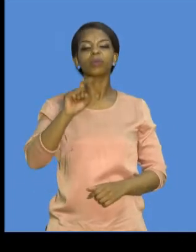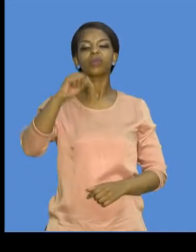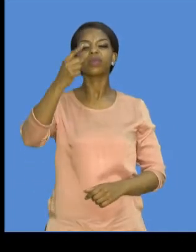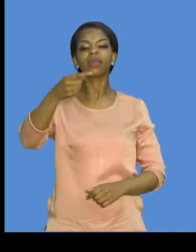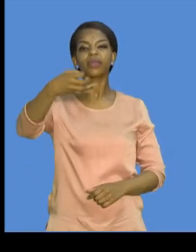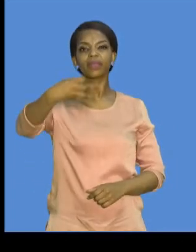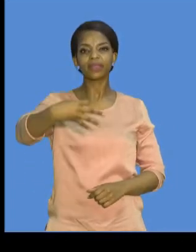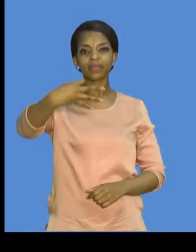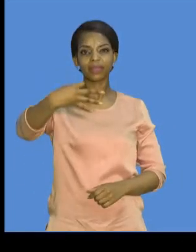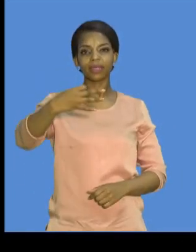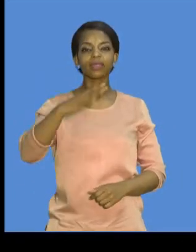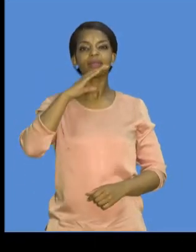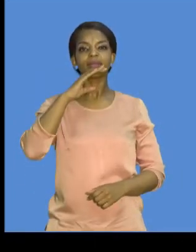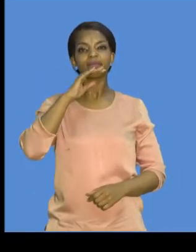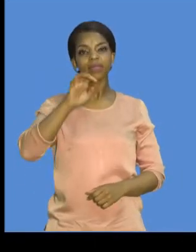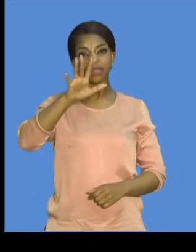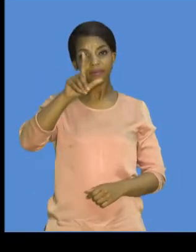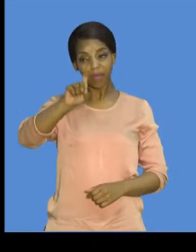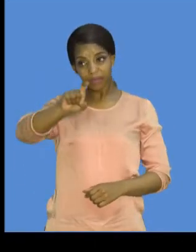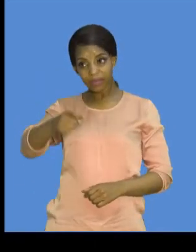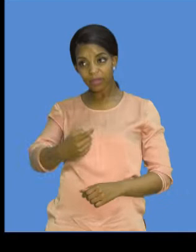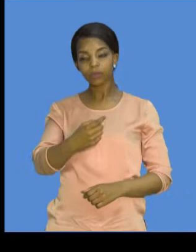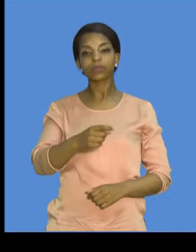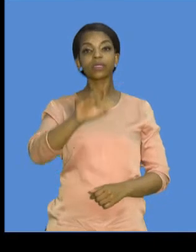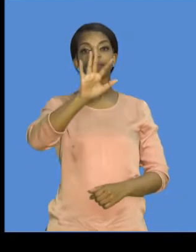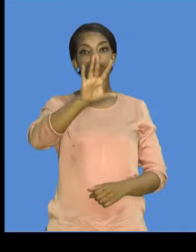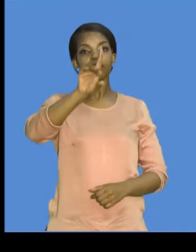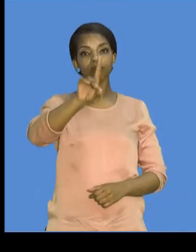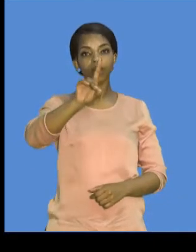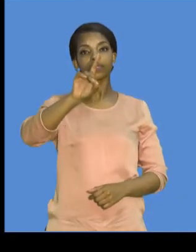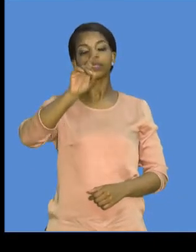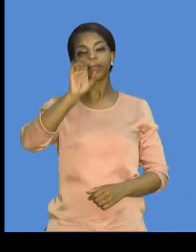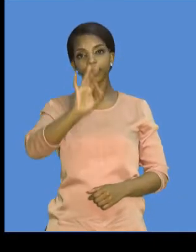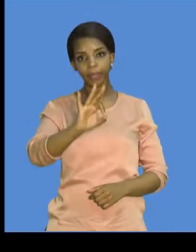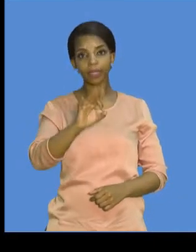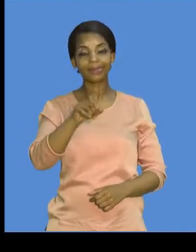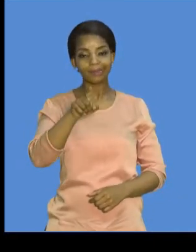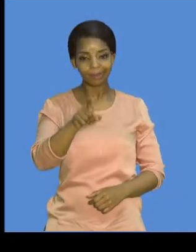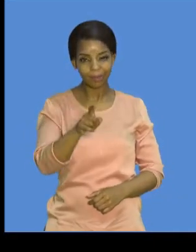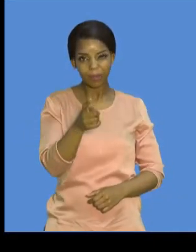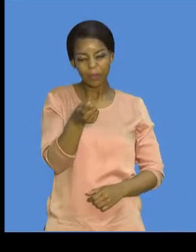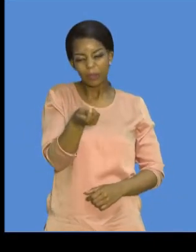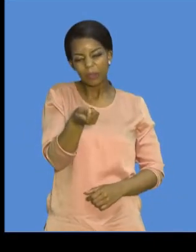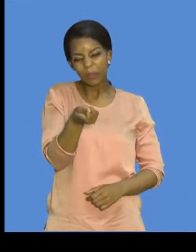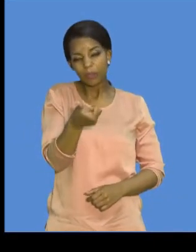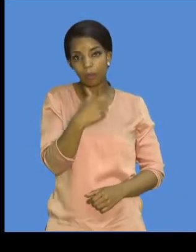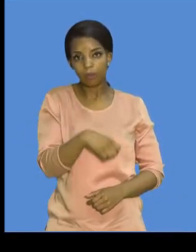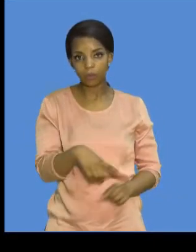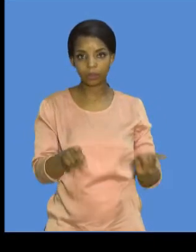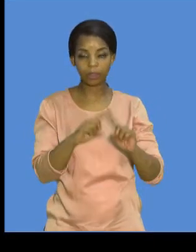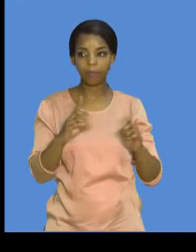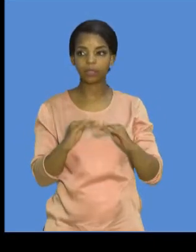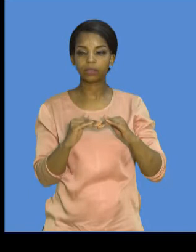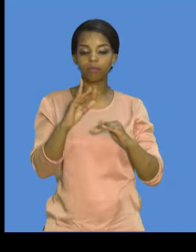5,513. Roughly, it's closer to it being 5.5, but it is actually more by